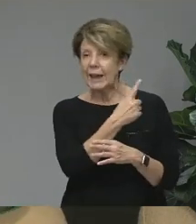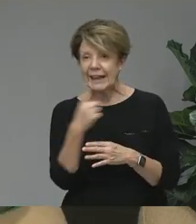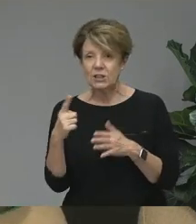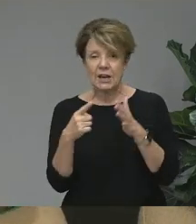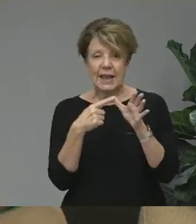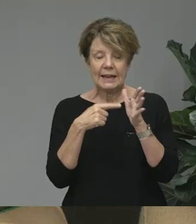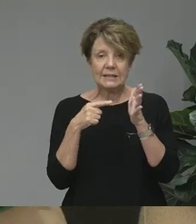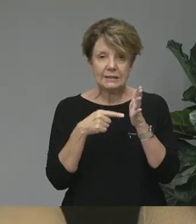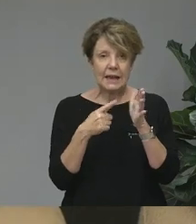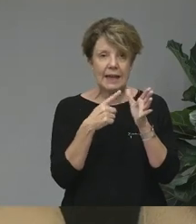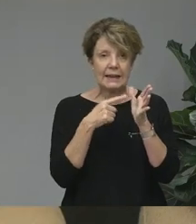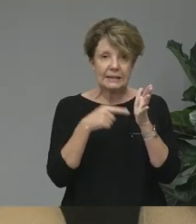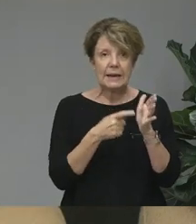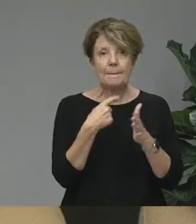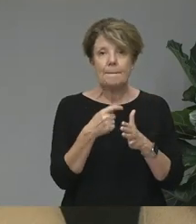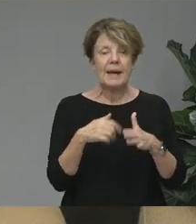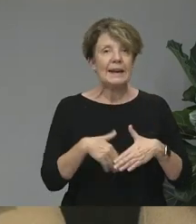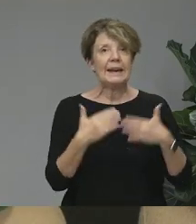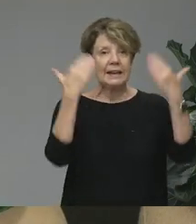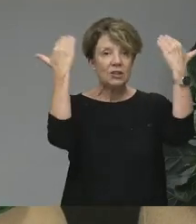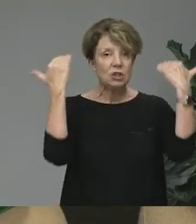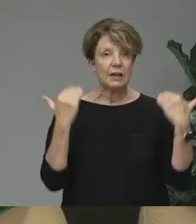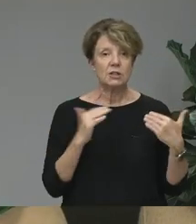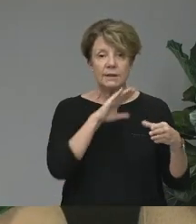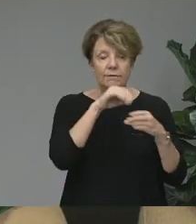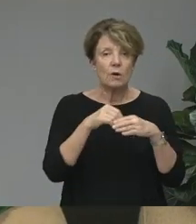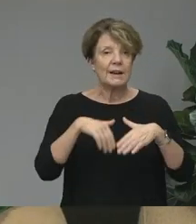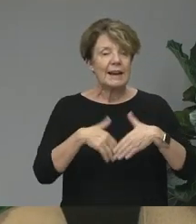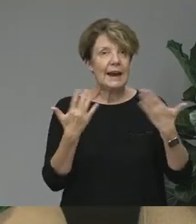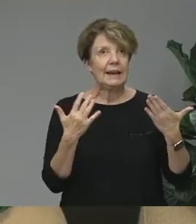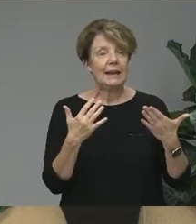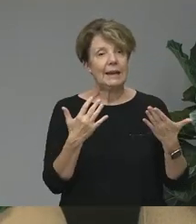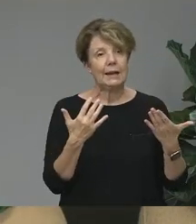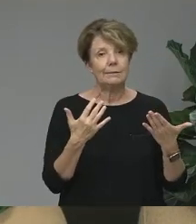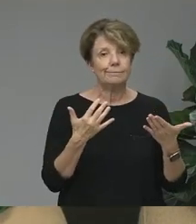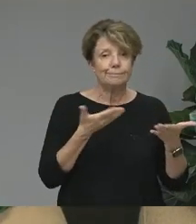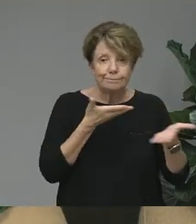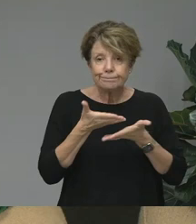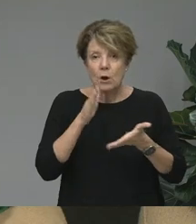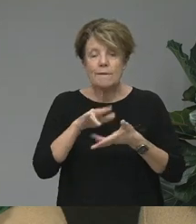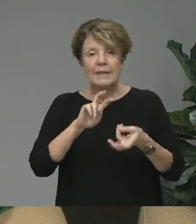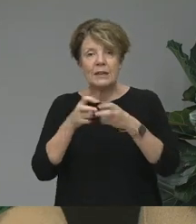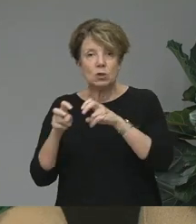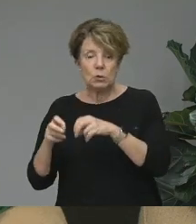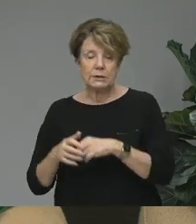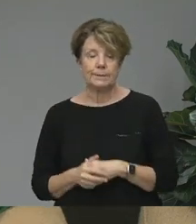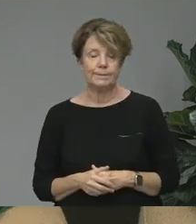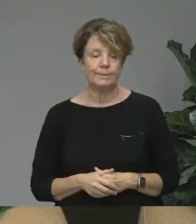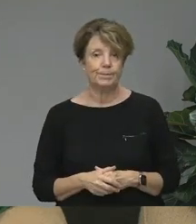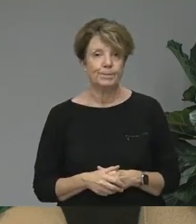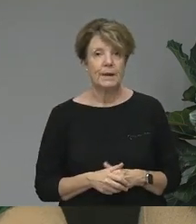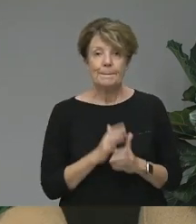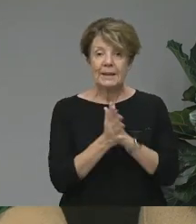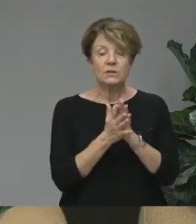any judge who ends up being involved in any consideration of the issues, you have the